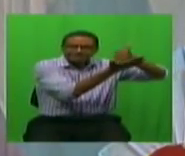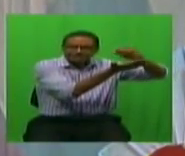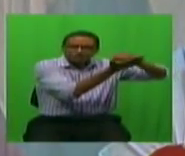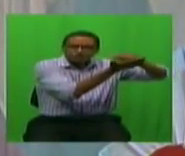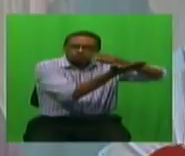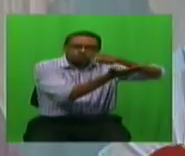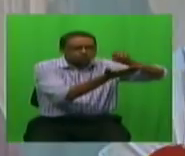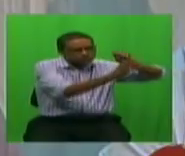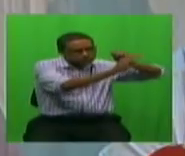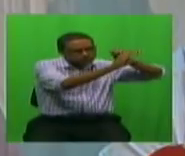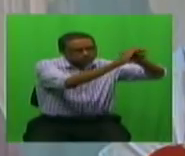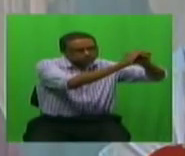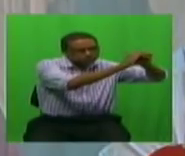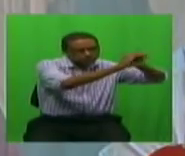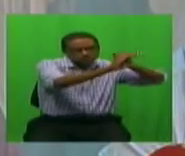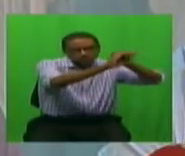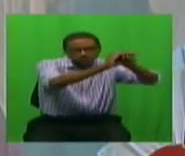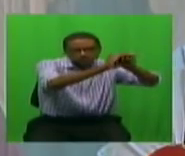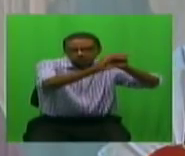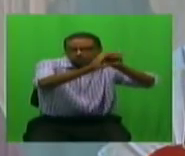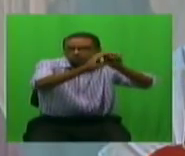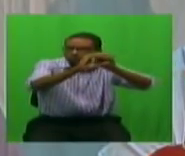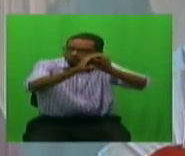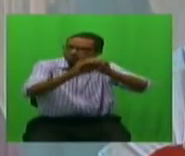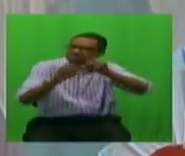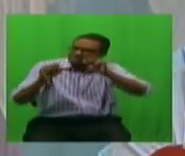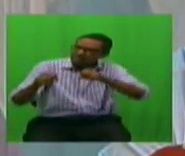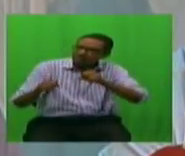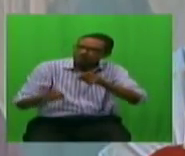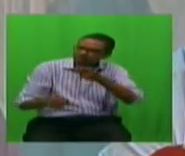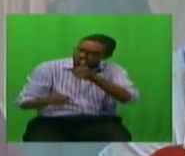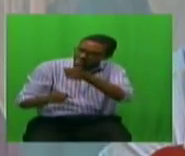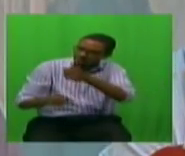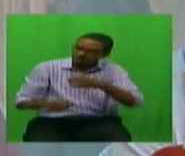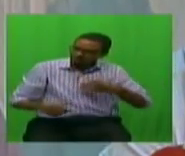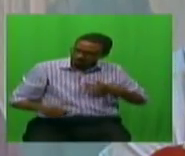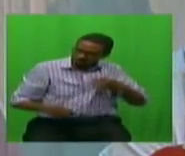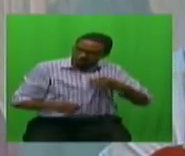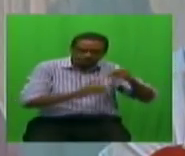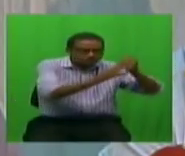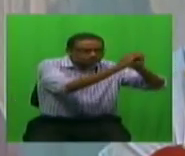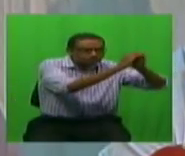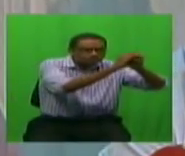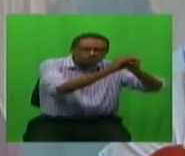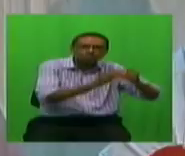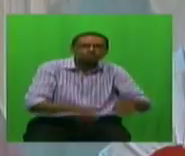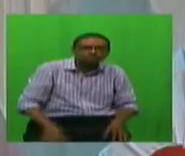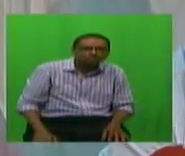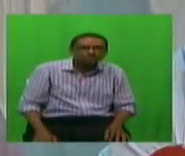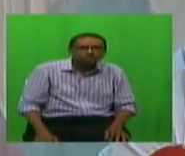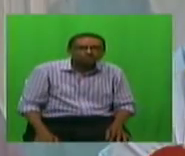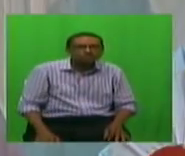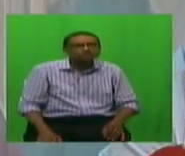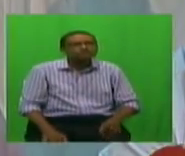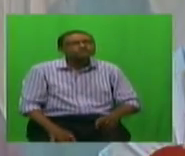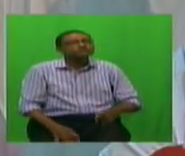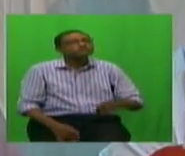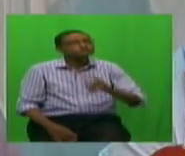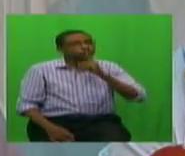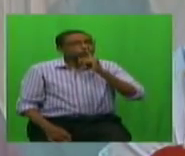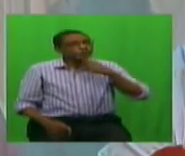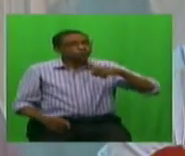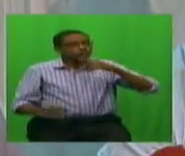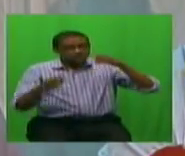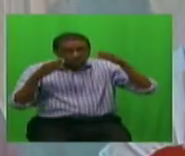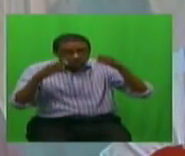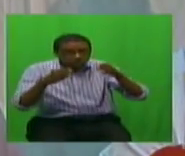items that we may not want on our shores. So at this stage, whilst our efforts are focused on the day-to-day duties that exist,